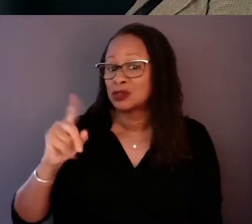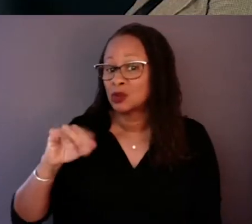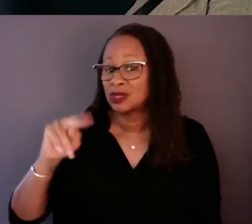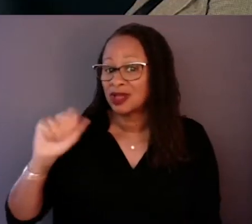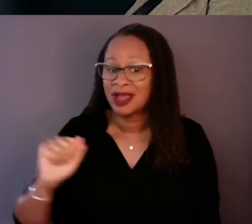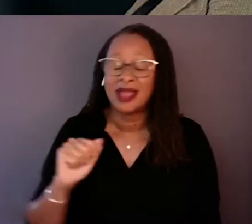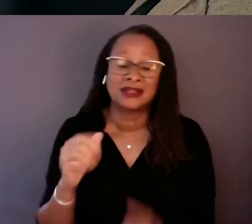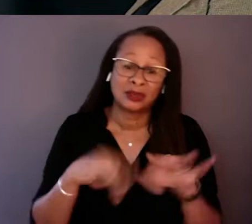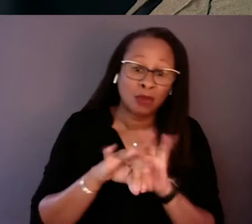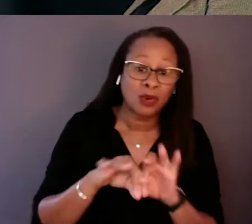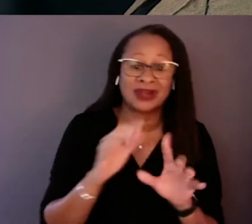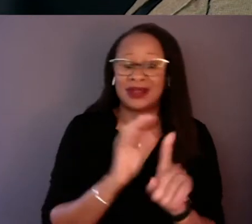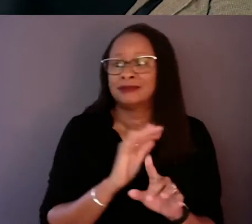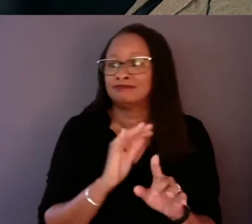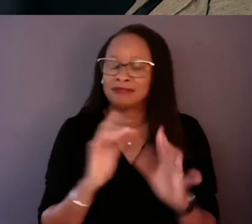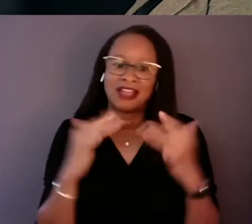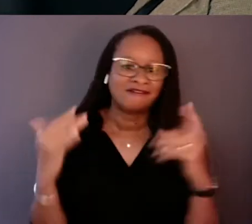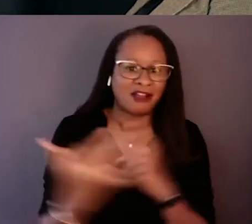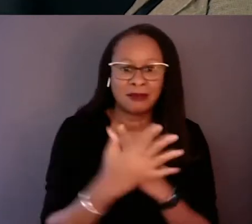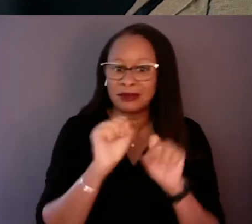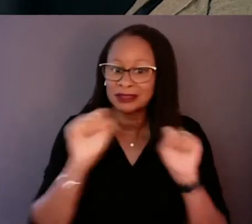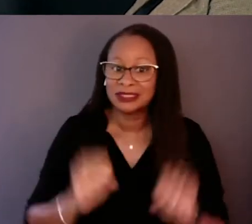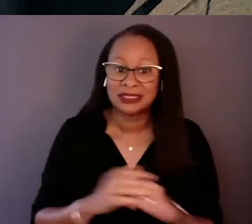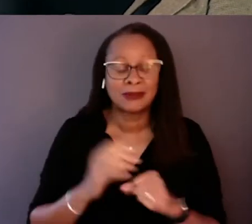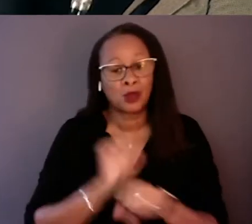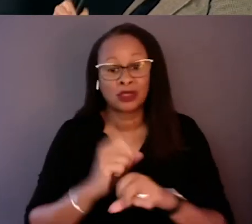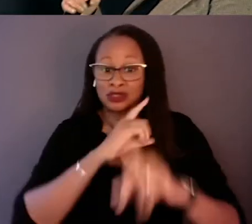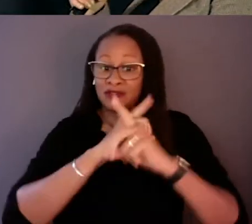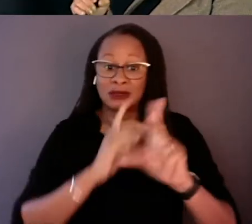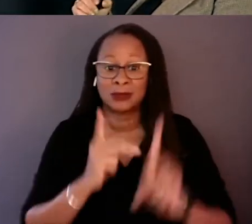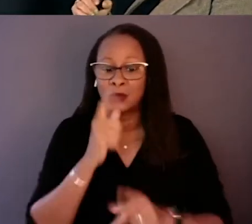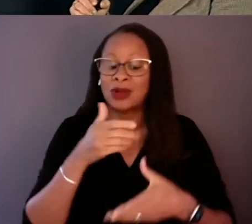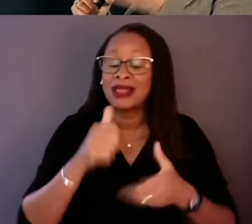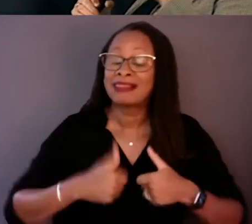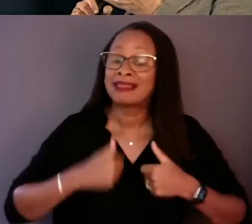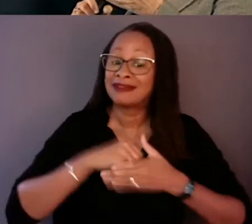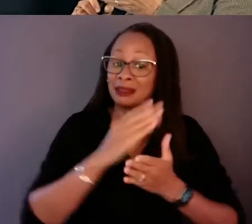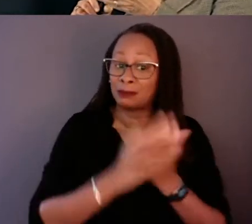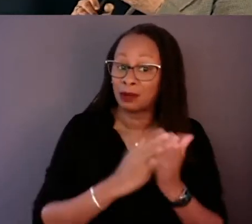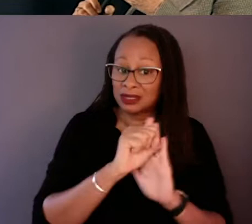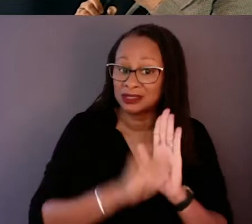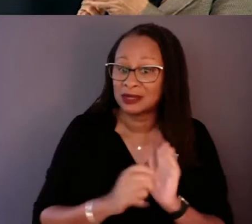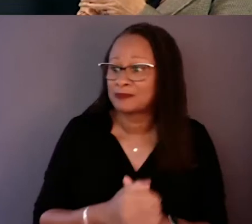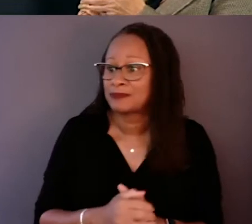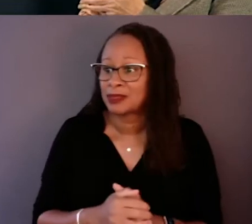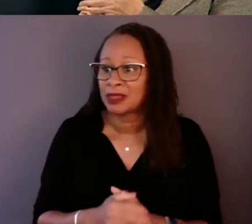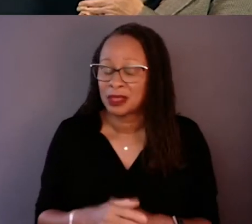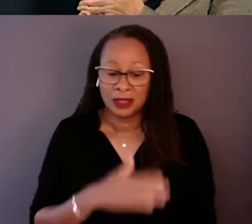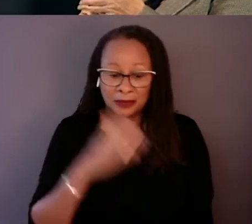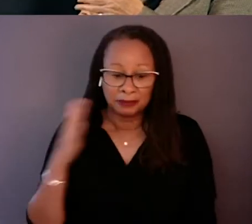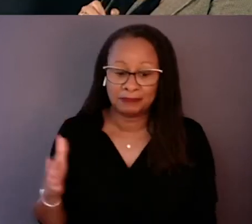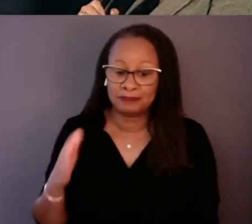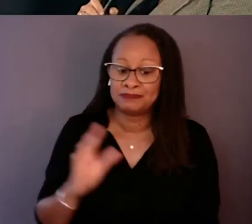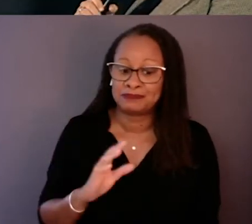brave and dedicated group of people working to defend that part of the state. So, Gabriel, you're a journalist based in Sao